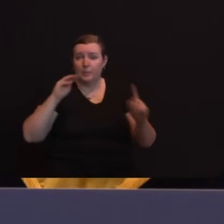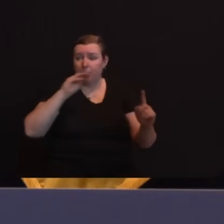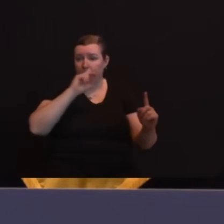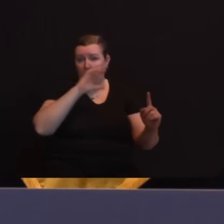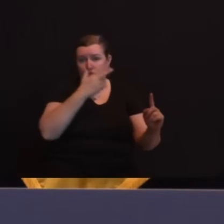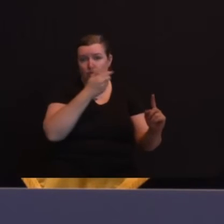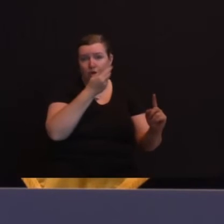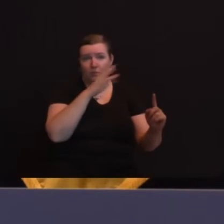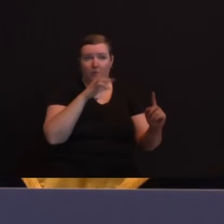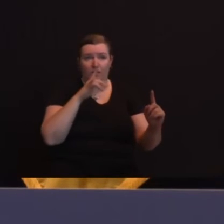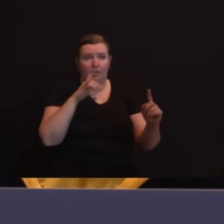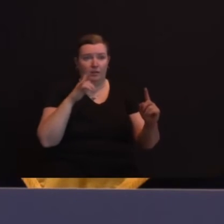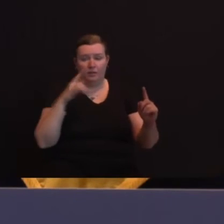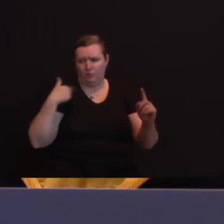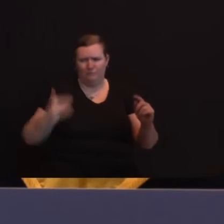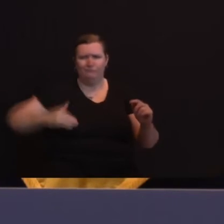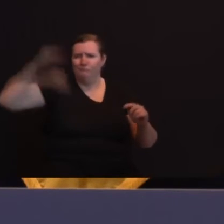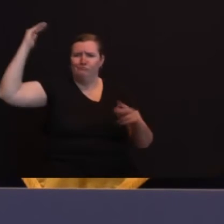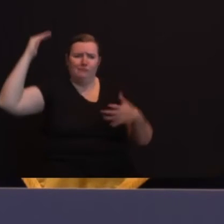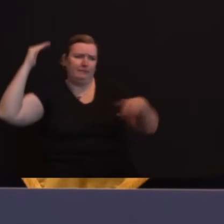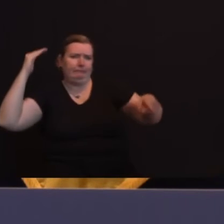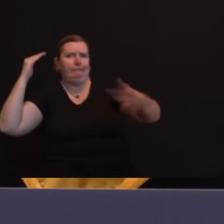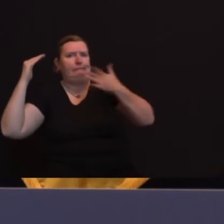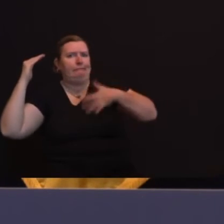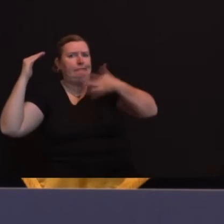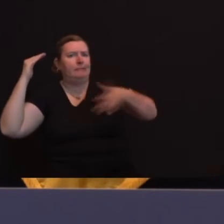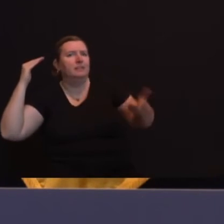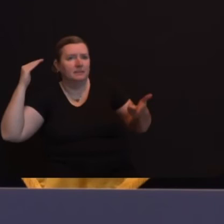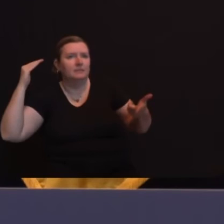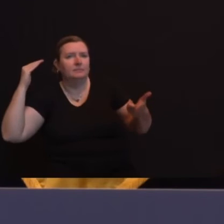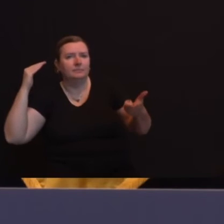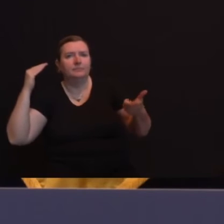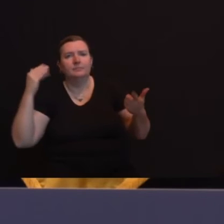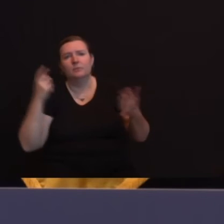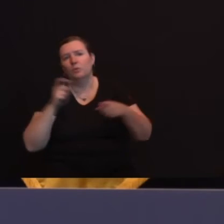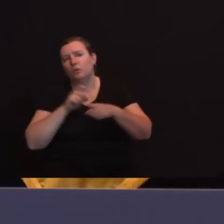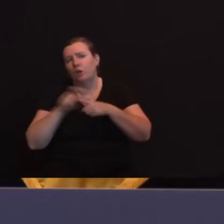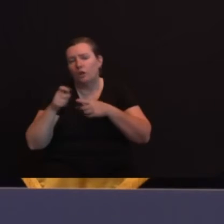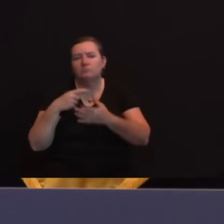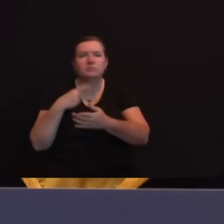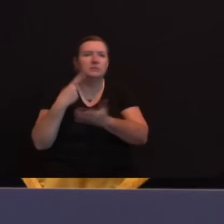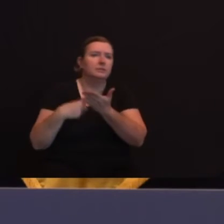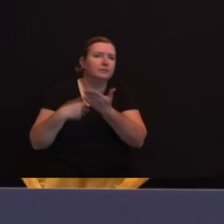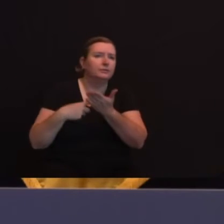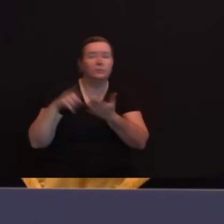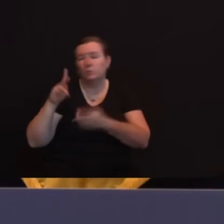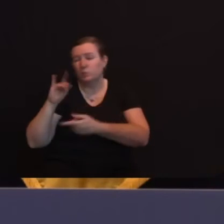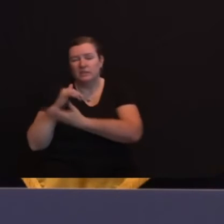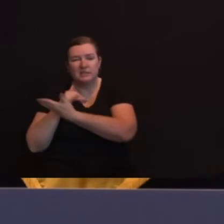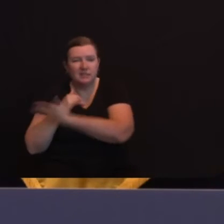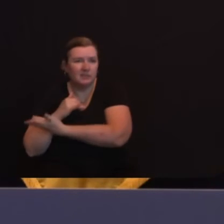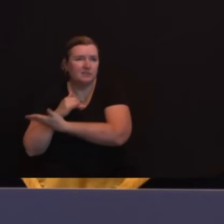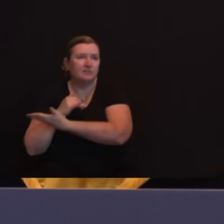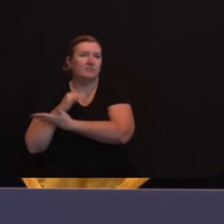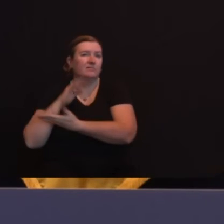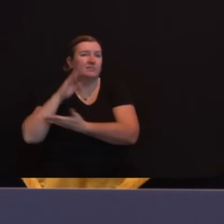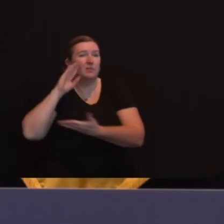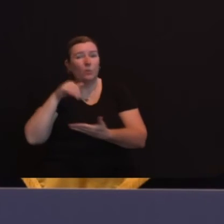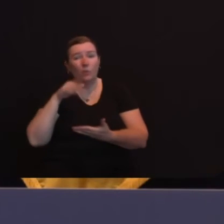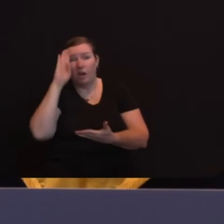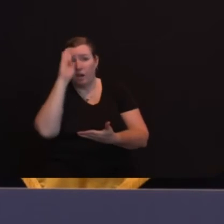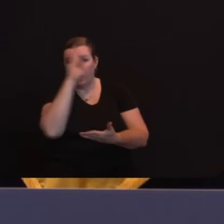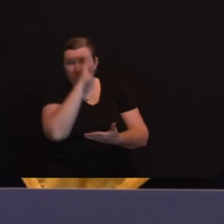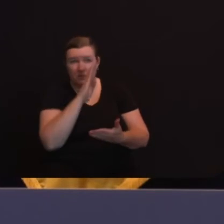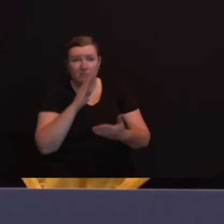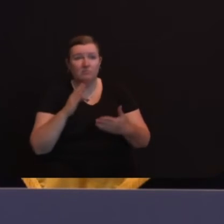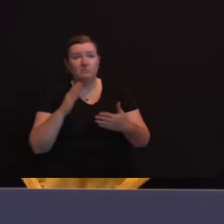why, again, the governor's call hit this. You hit it, Judy, in your remarks. Hospitalizations, we know if you're in the hospital and you've tested